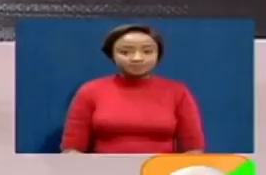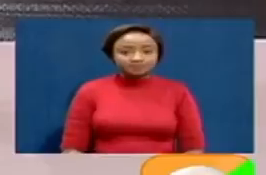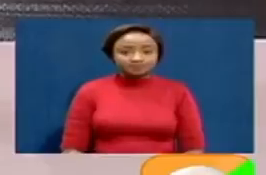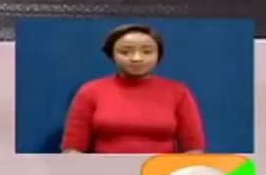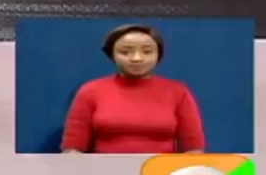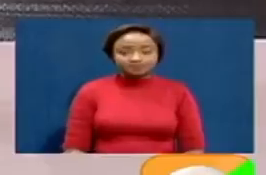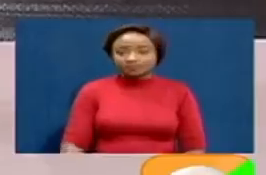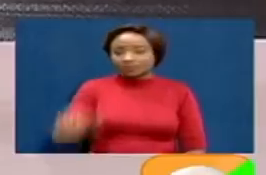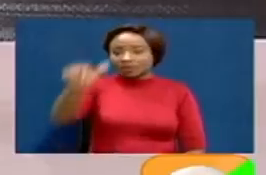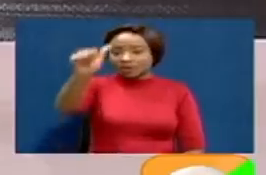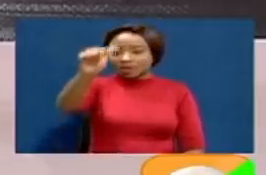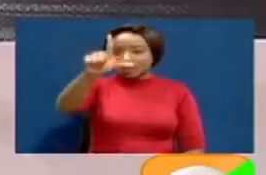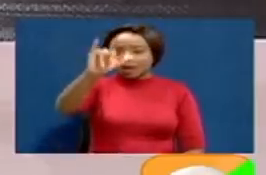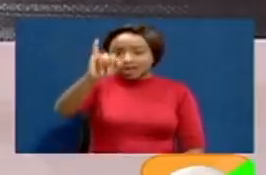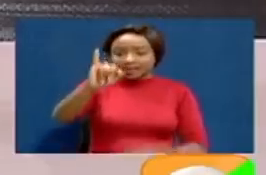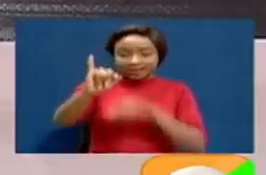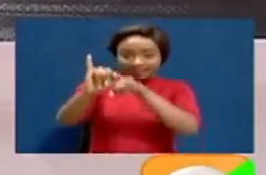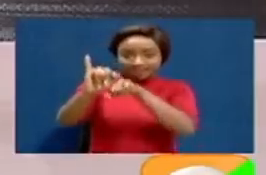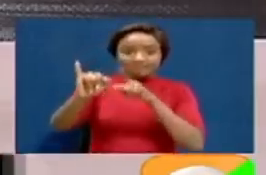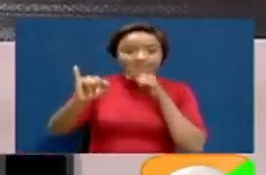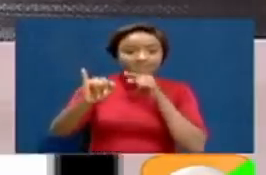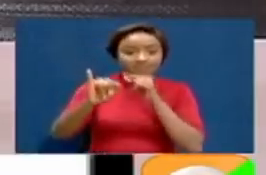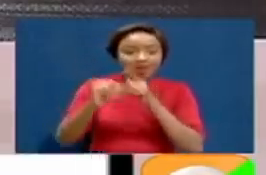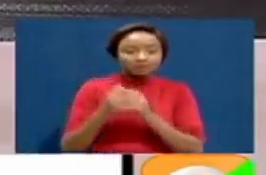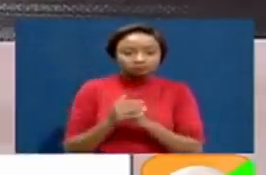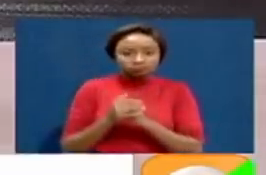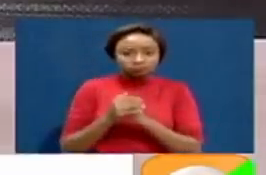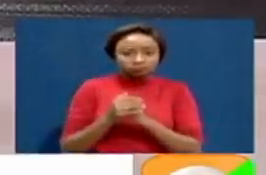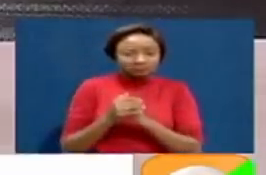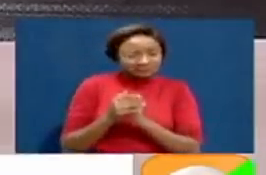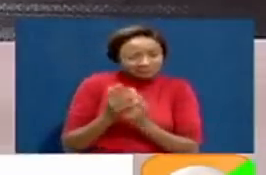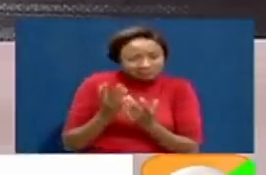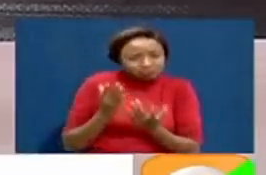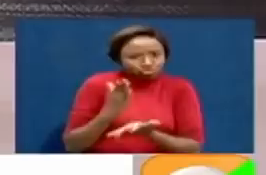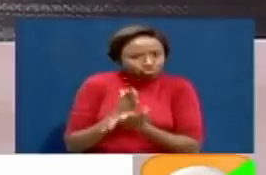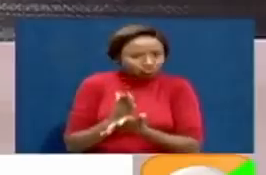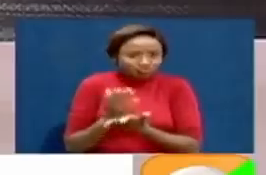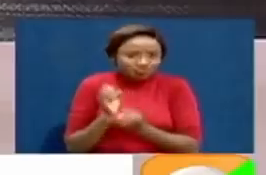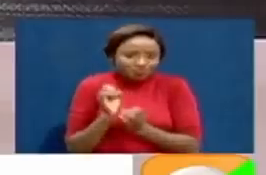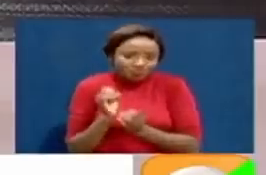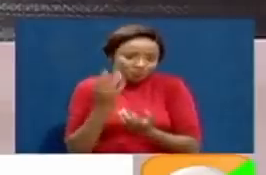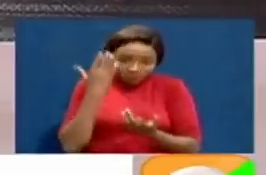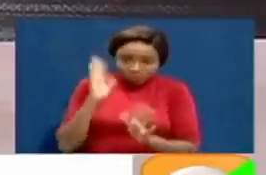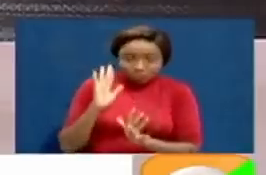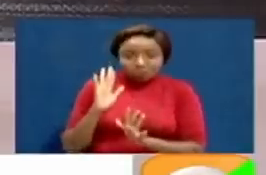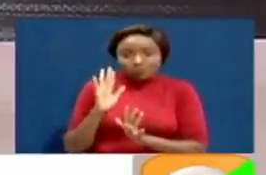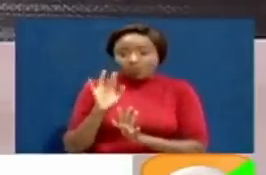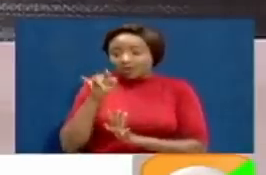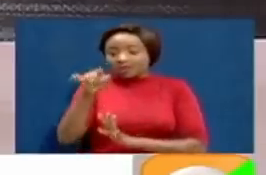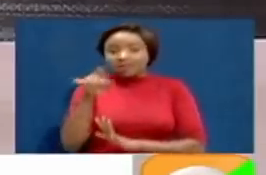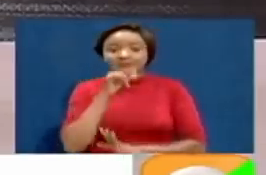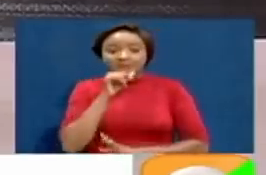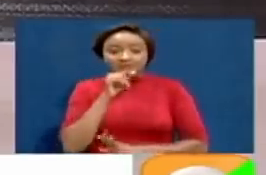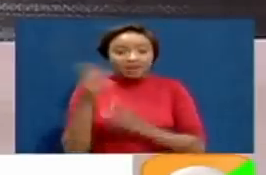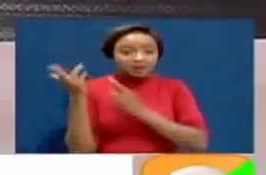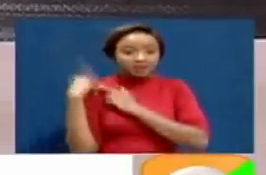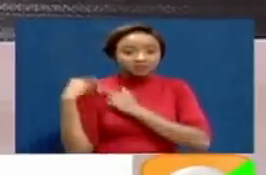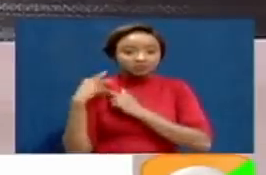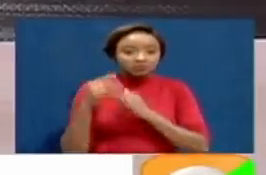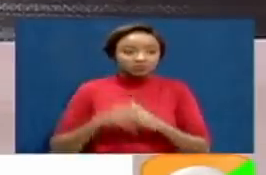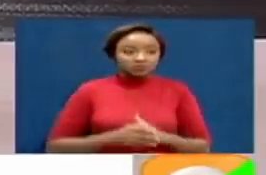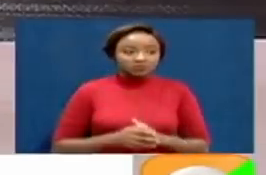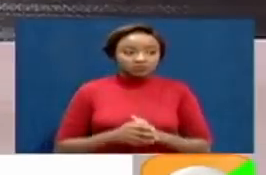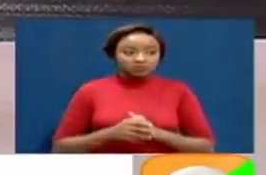Ali Gire, the man who allegedly took a video of the China Southern Airlines plane landing at the Jomo Kenyatta